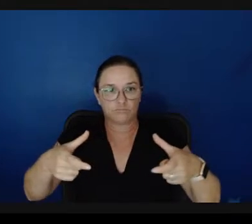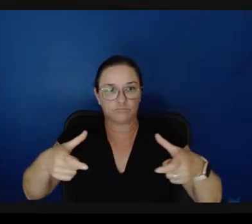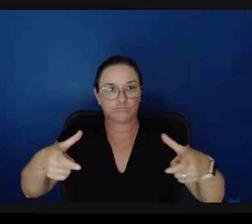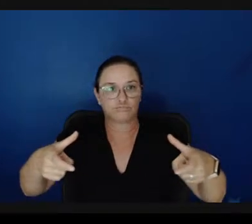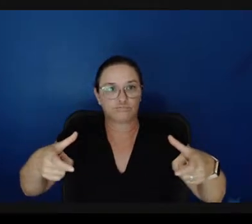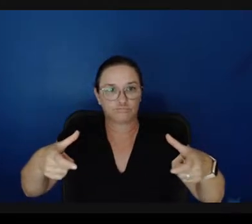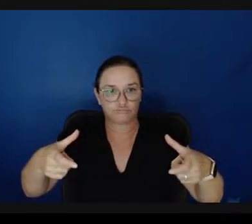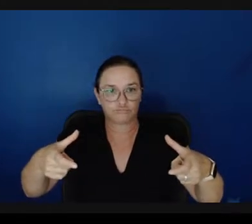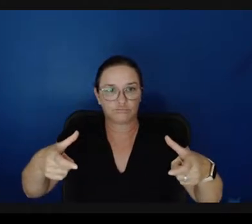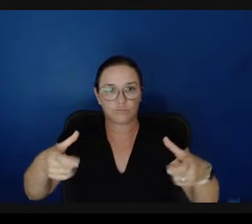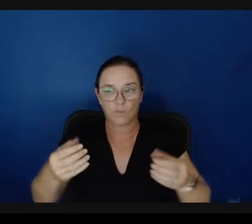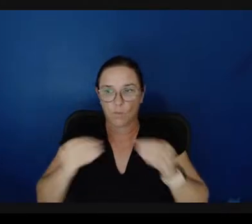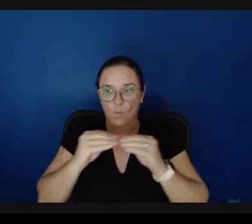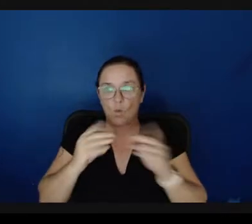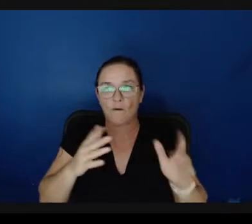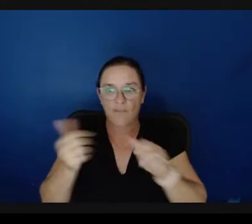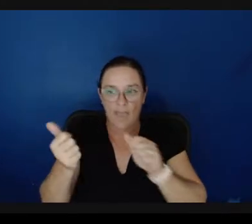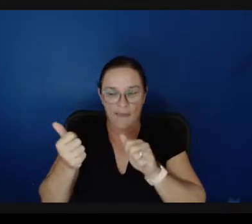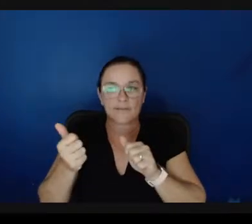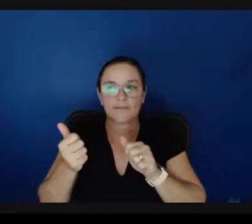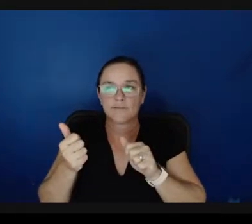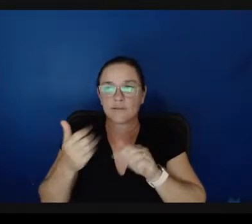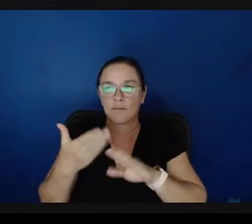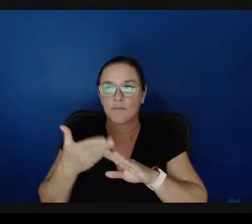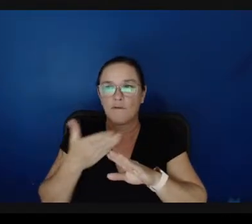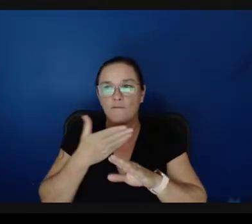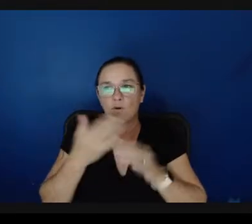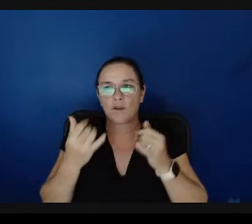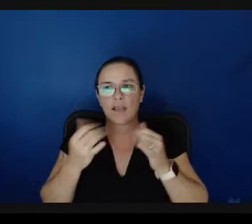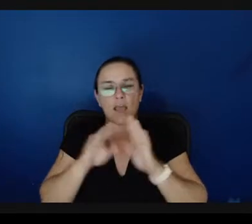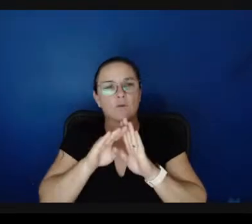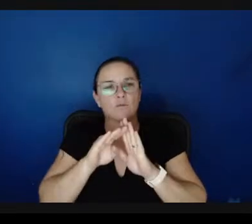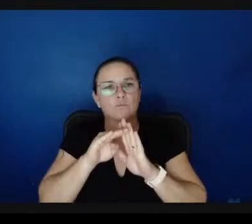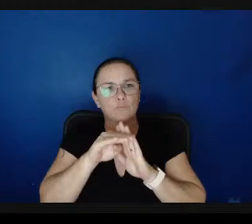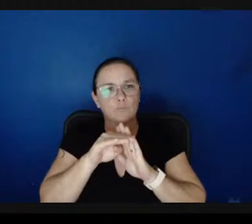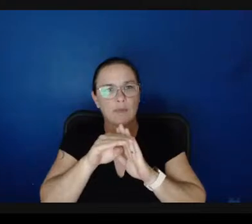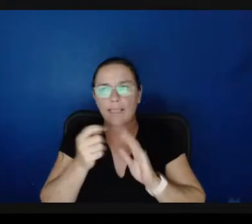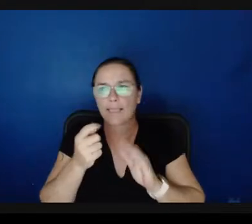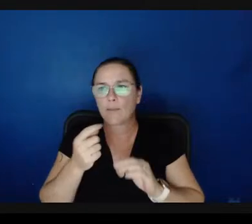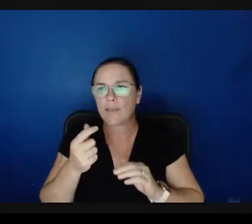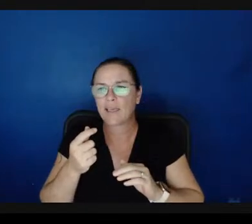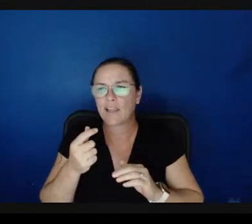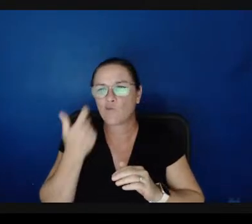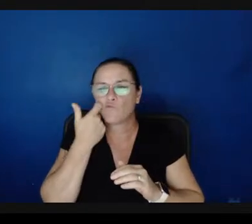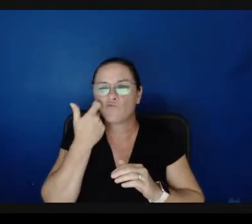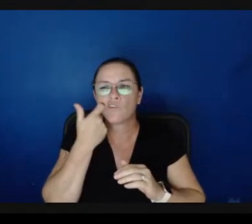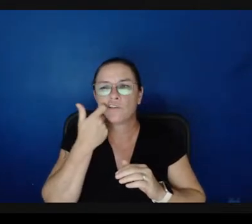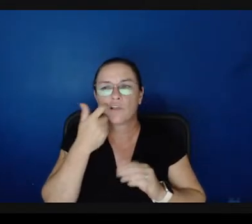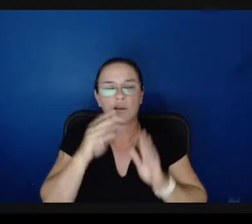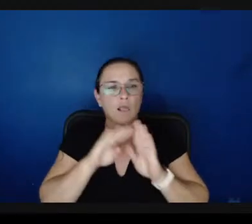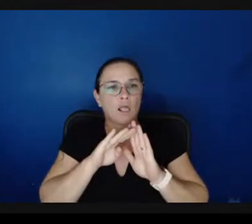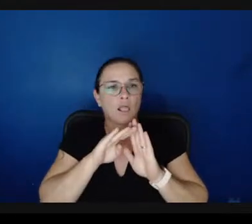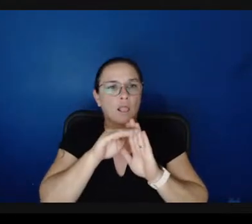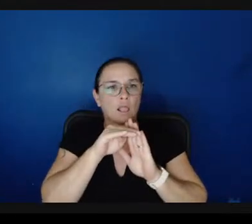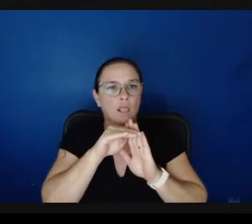faster before this quiet down in this most recent couple of dots here on the graph.